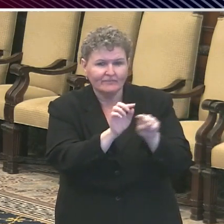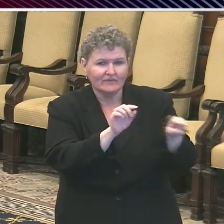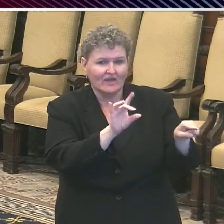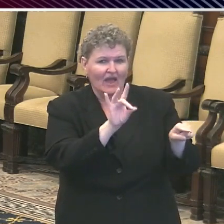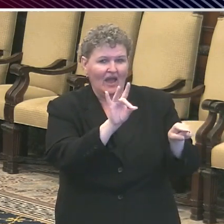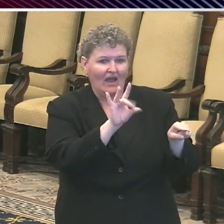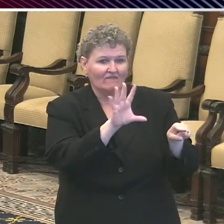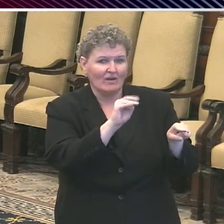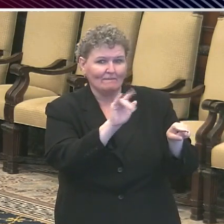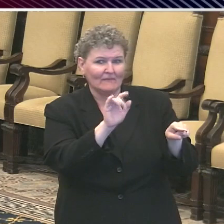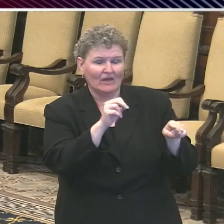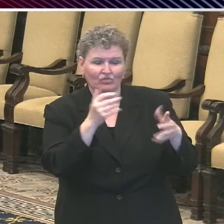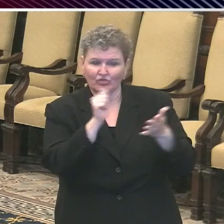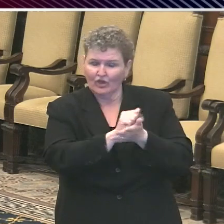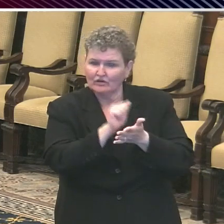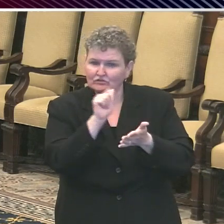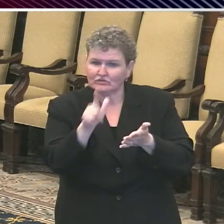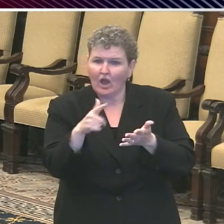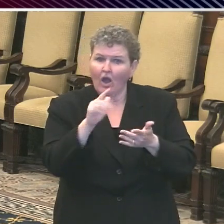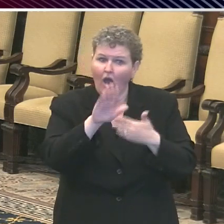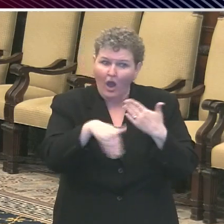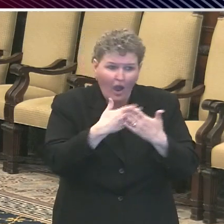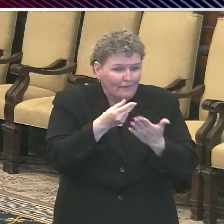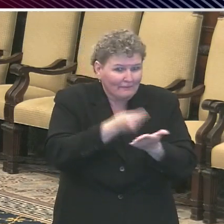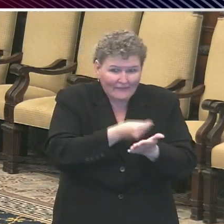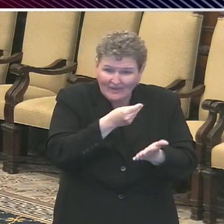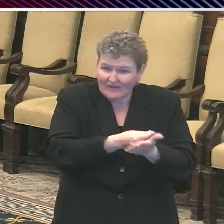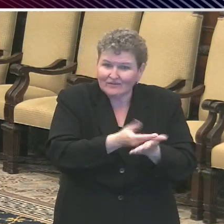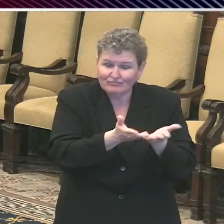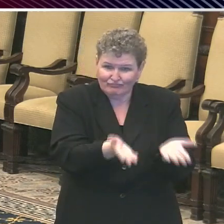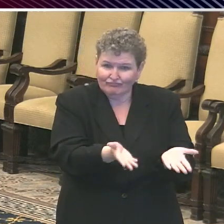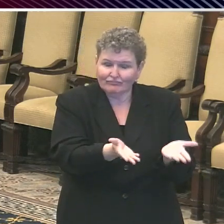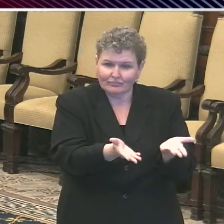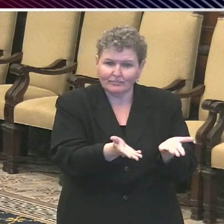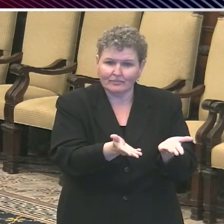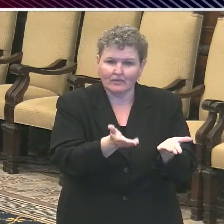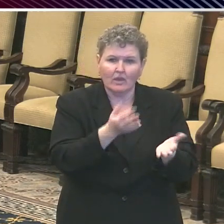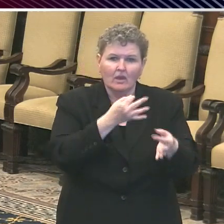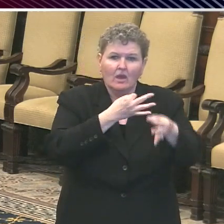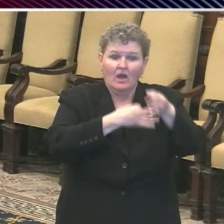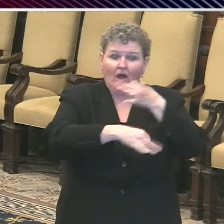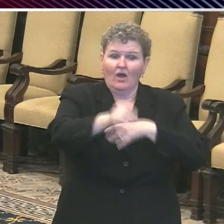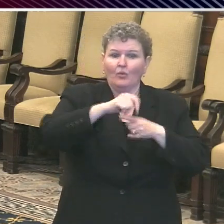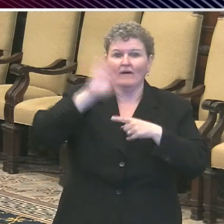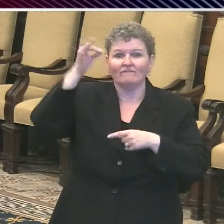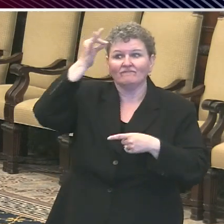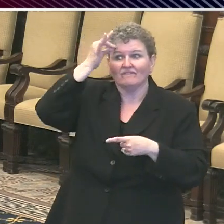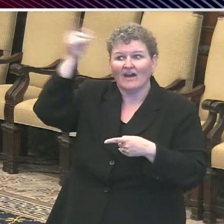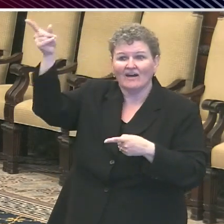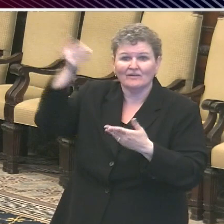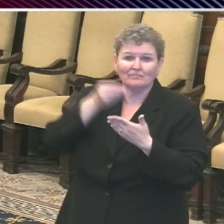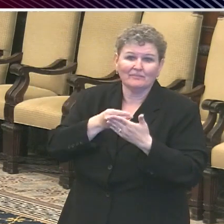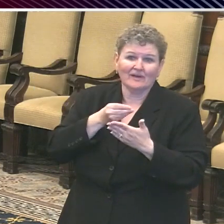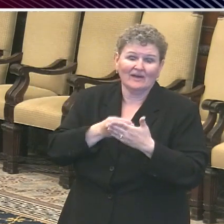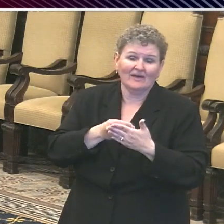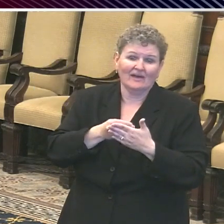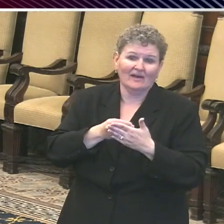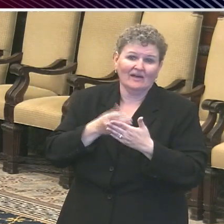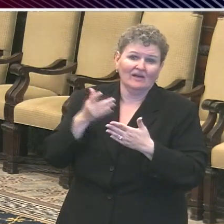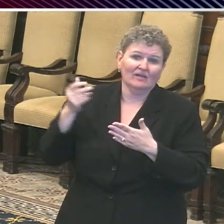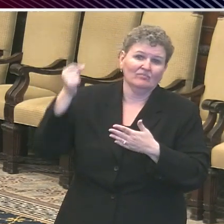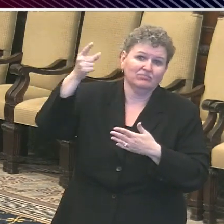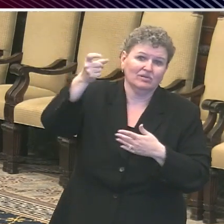do expect most, if not all, of that money to be refunded by the federal government or reimbursed in one form